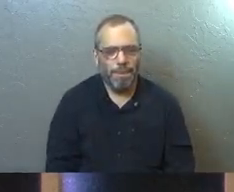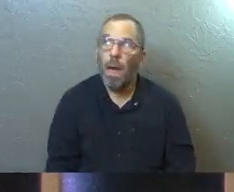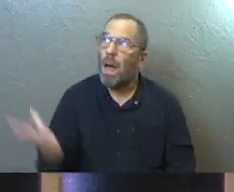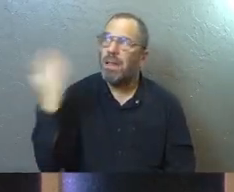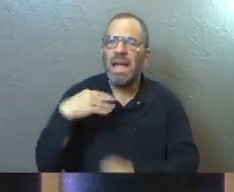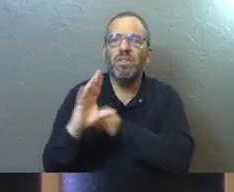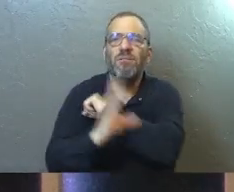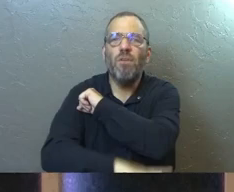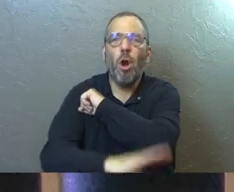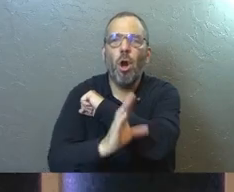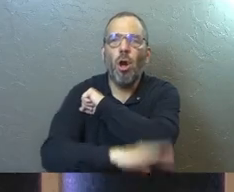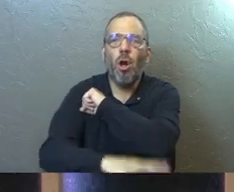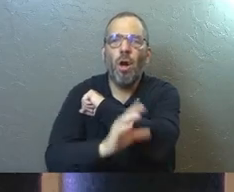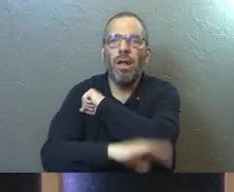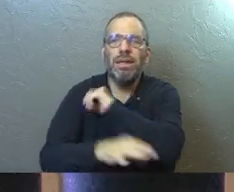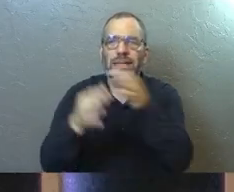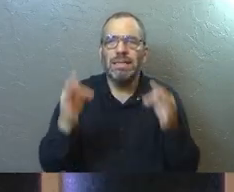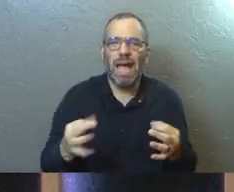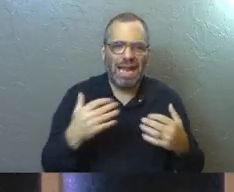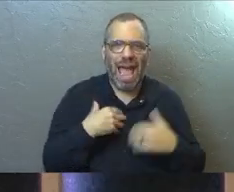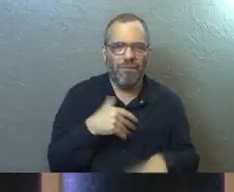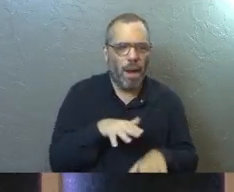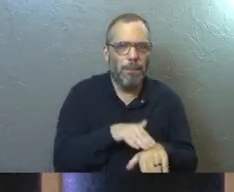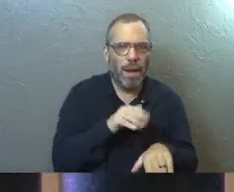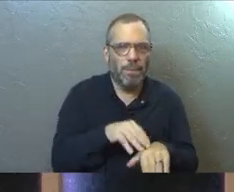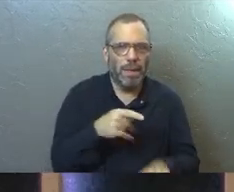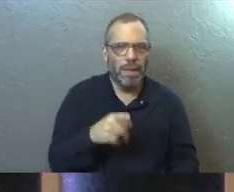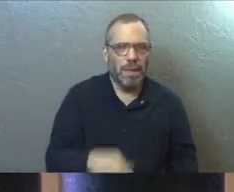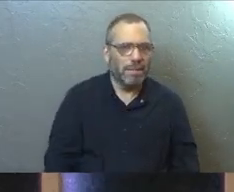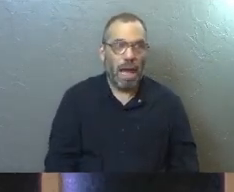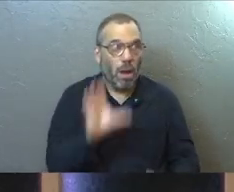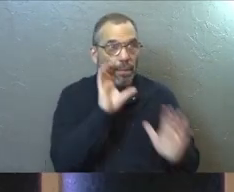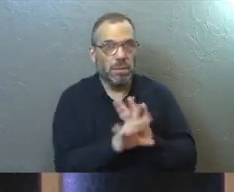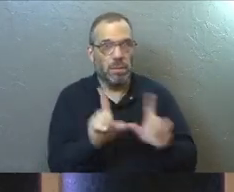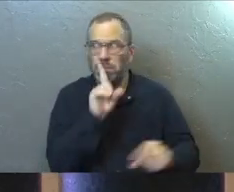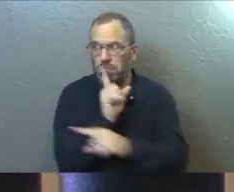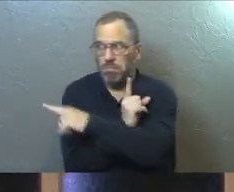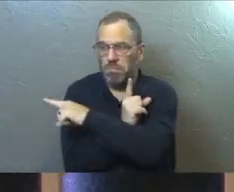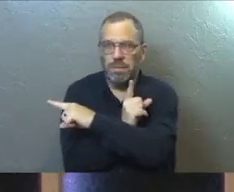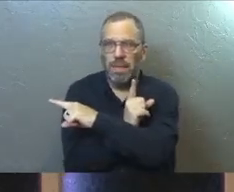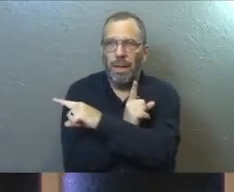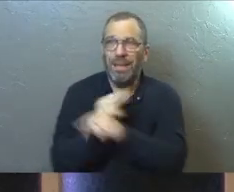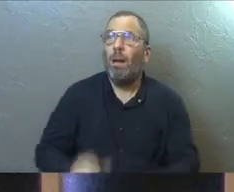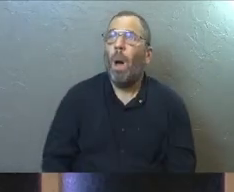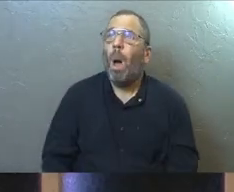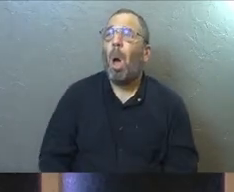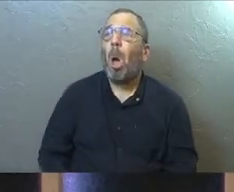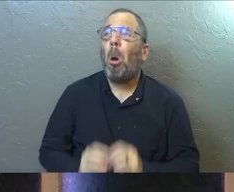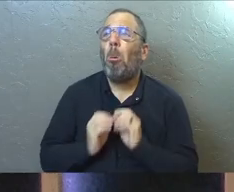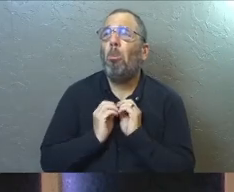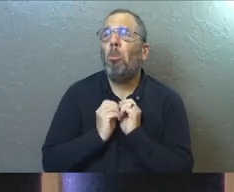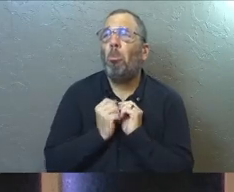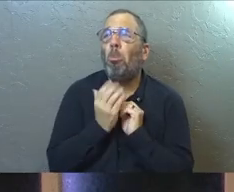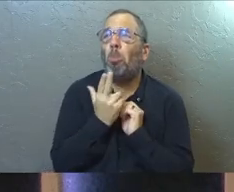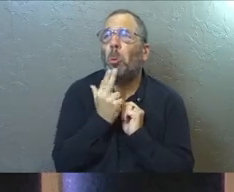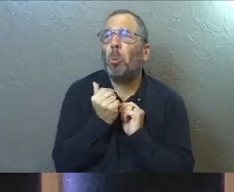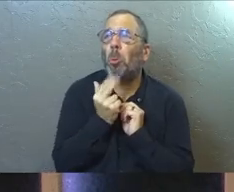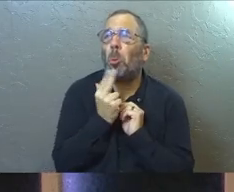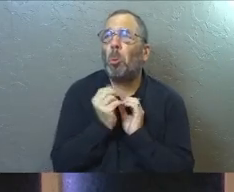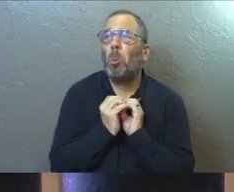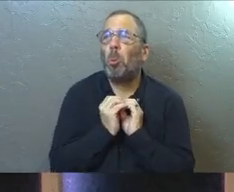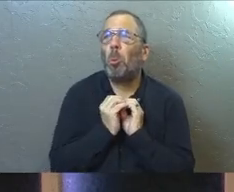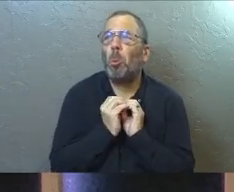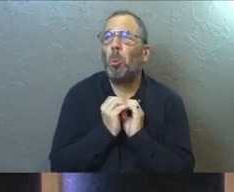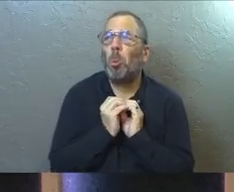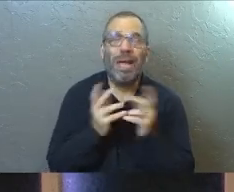Last fall, we decided to get a puppy, and I will not put her picture up on the screen because it will overwhelm you with cuteness, and